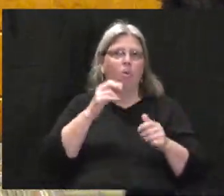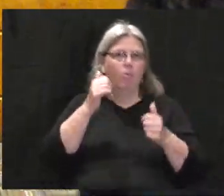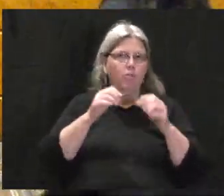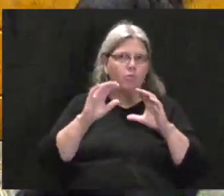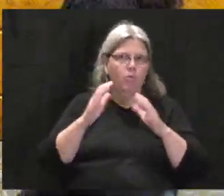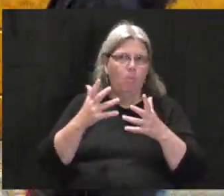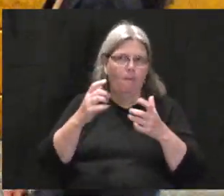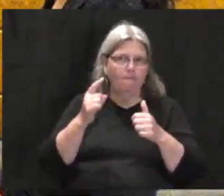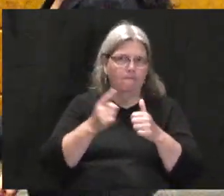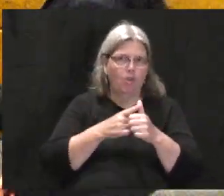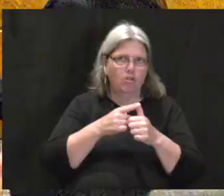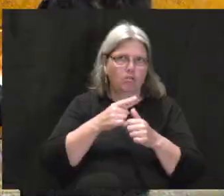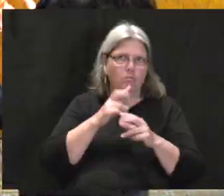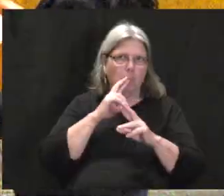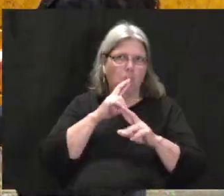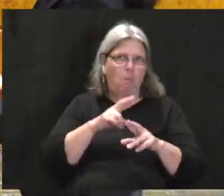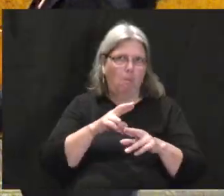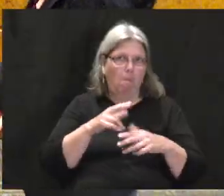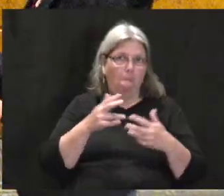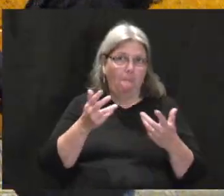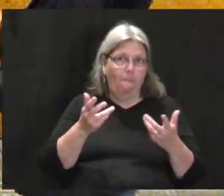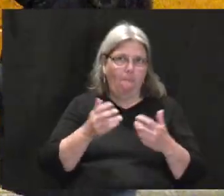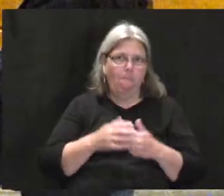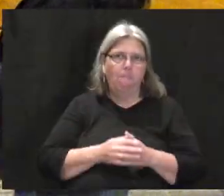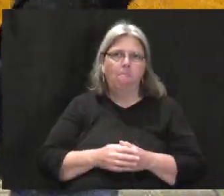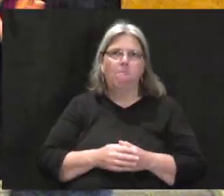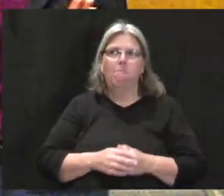Are you all the same group?